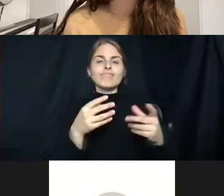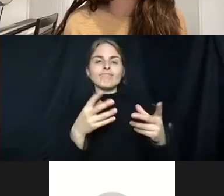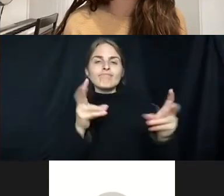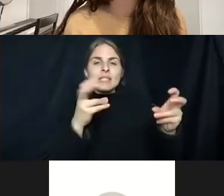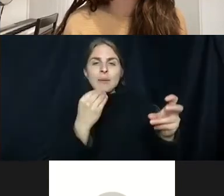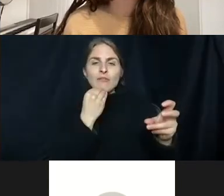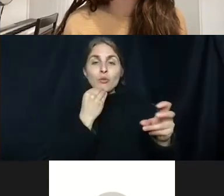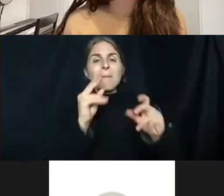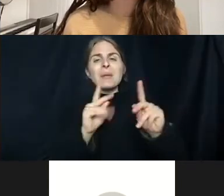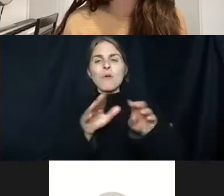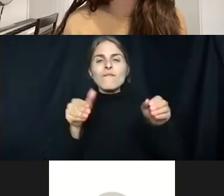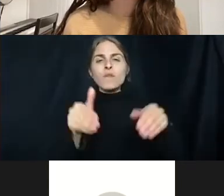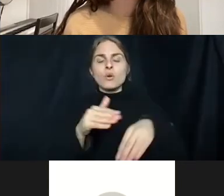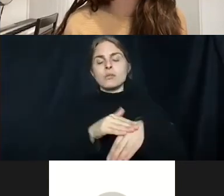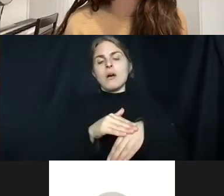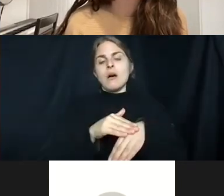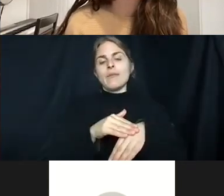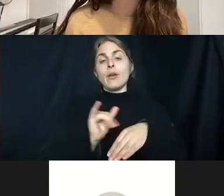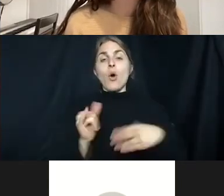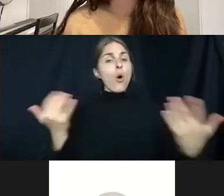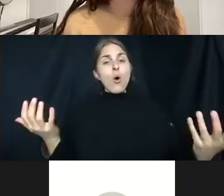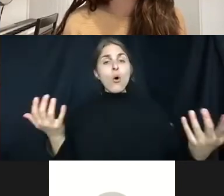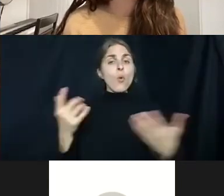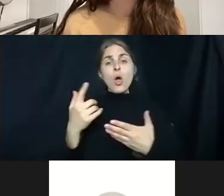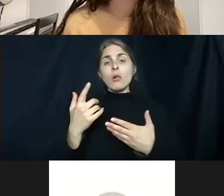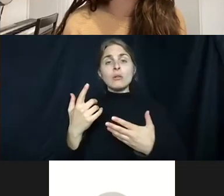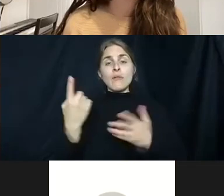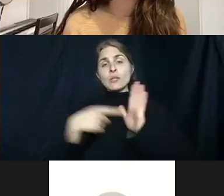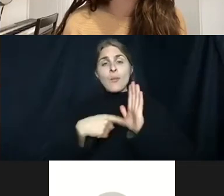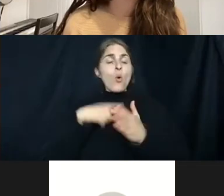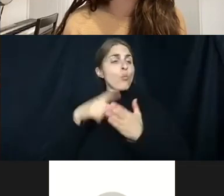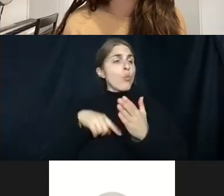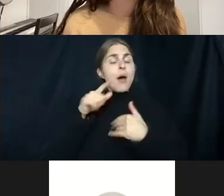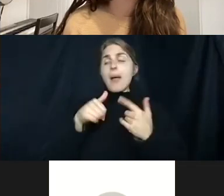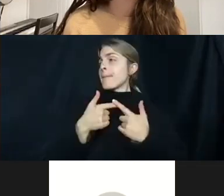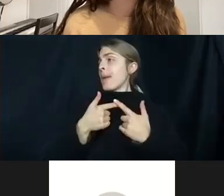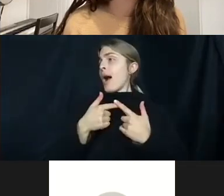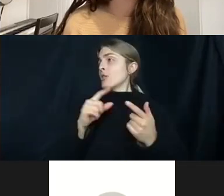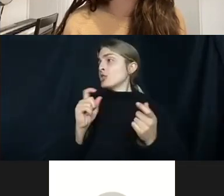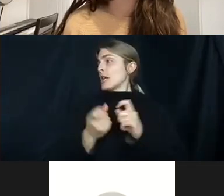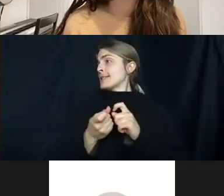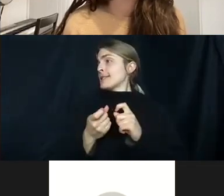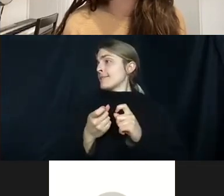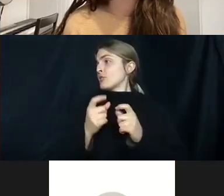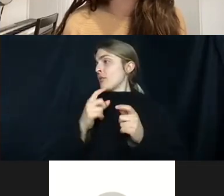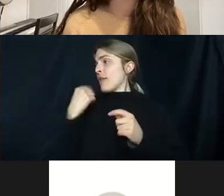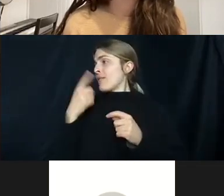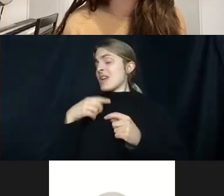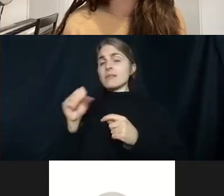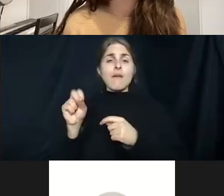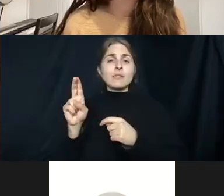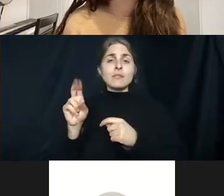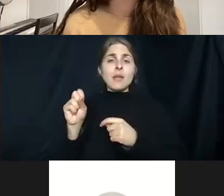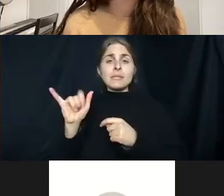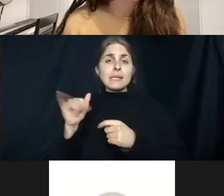much focus on like, oh, well, what about like changing the face of subsidies and like different